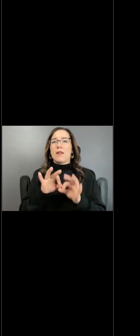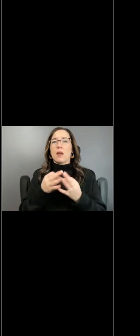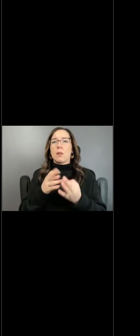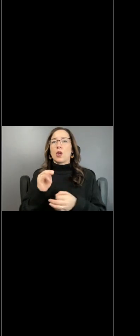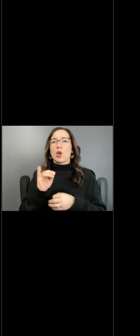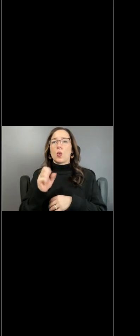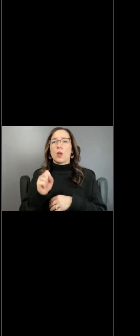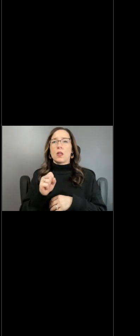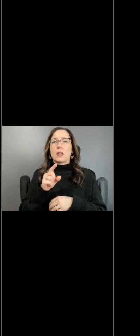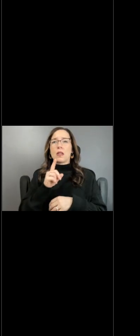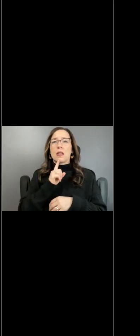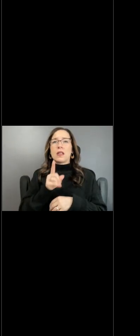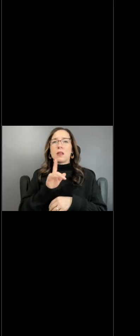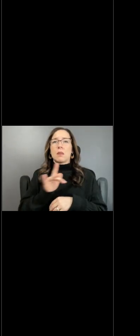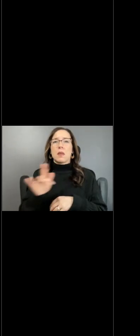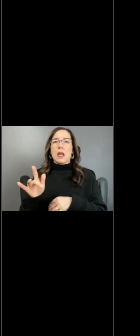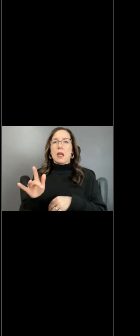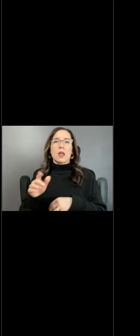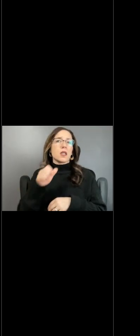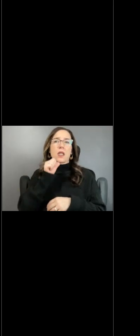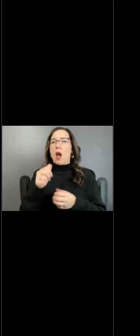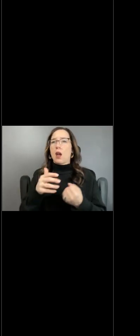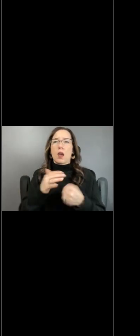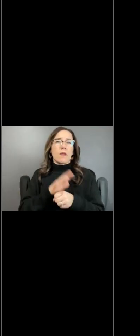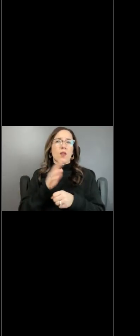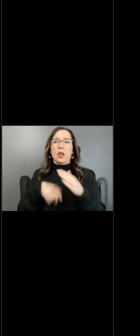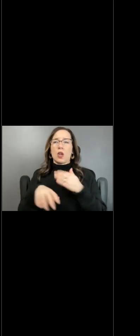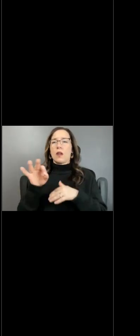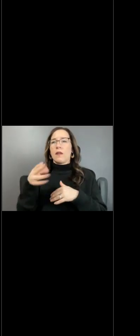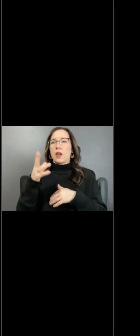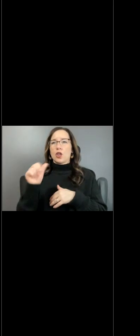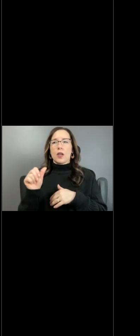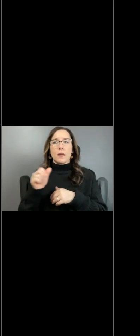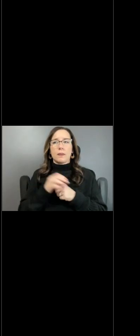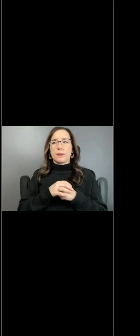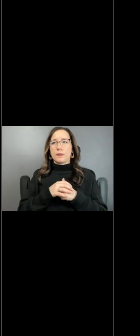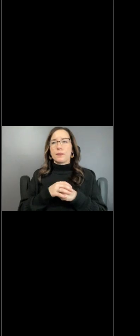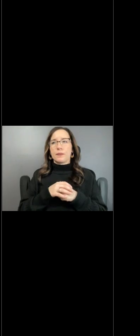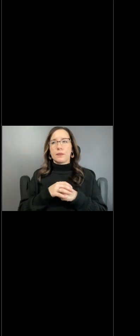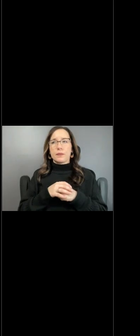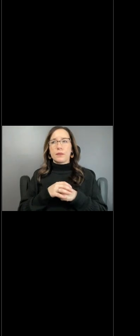the FHA. That would be not covered. So that would be not covered.